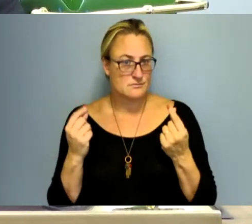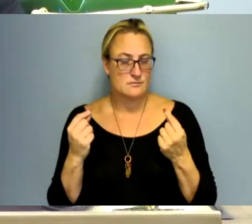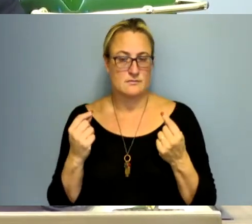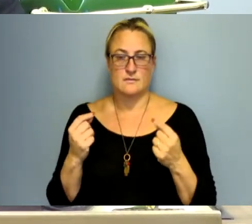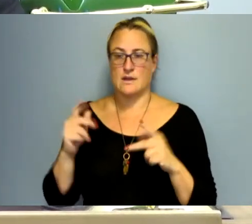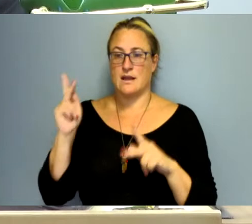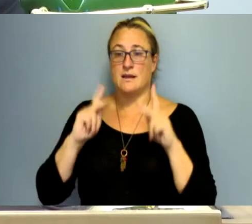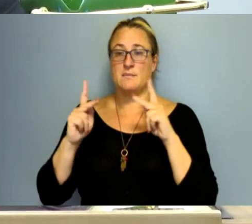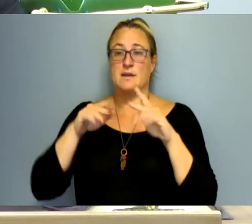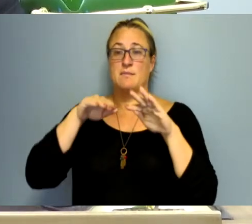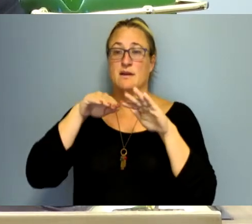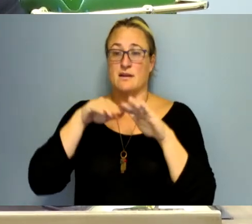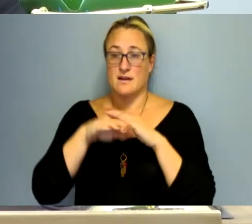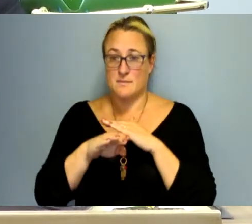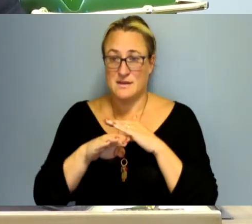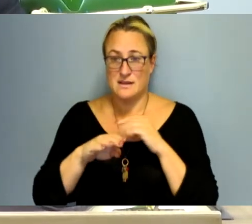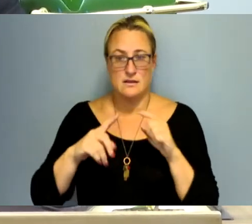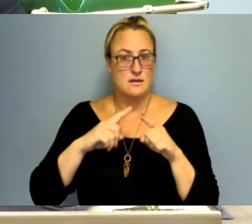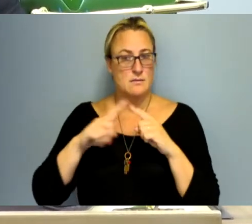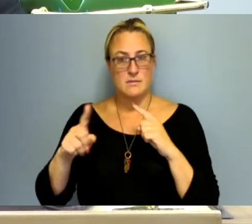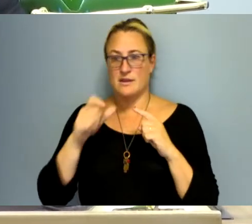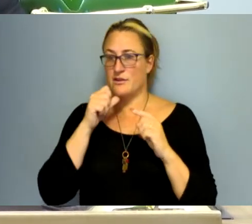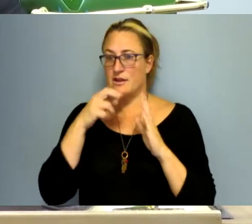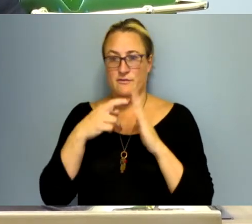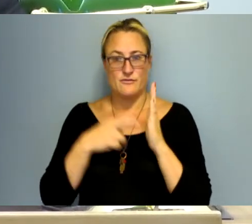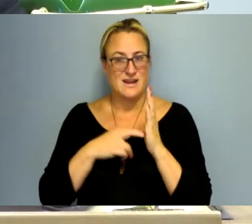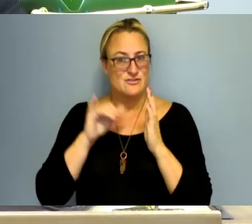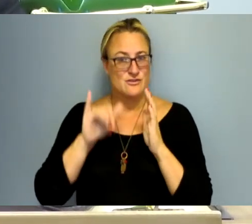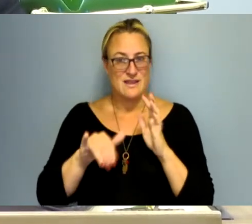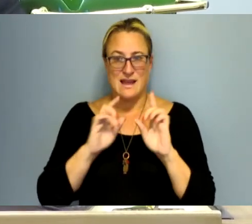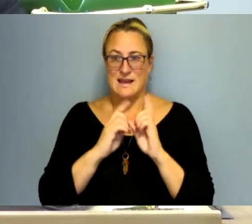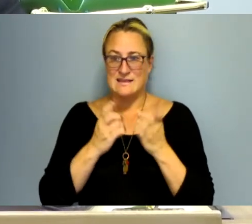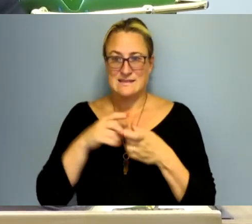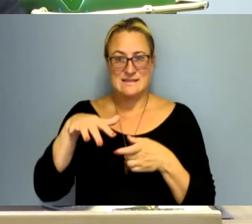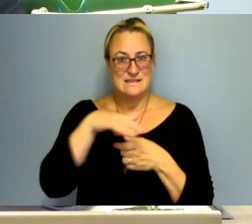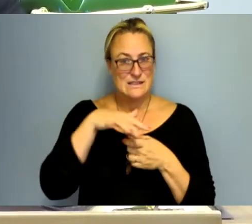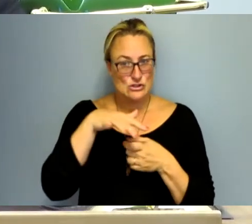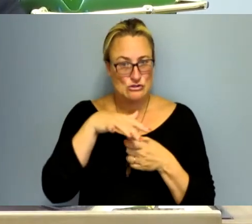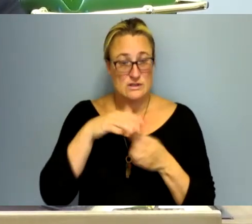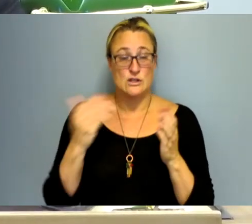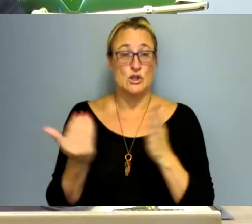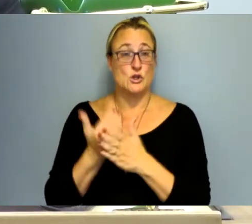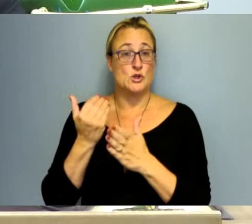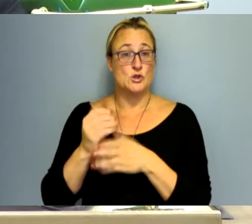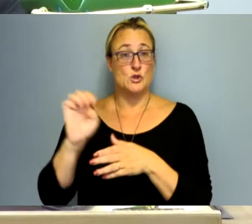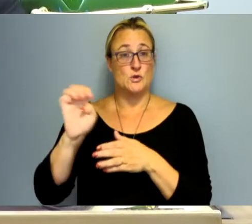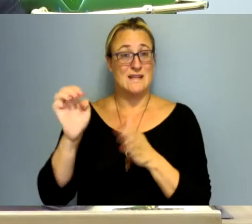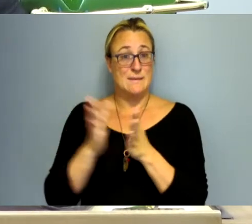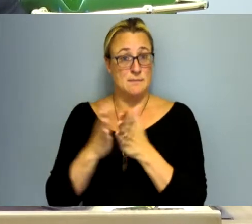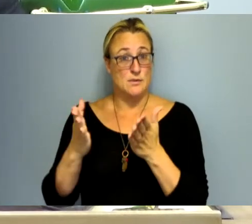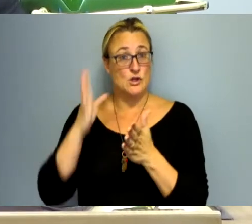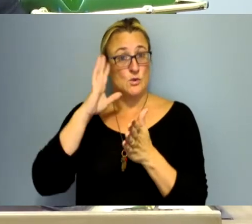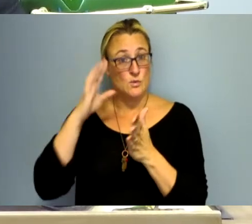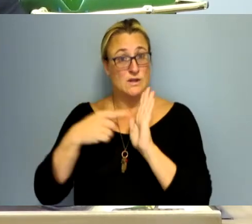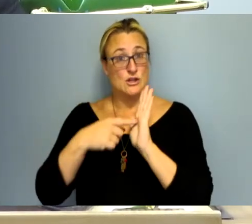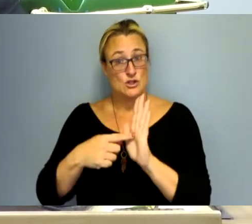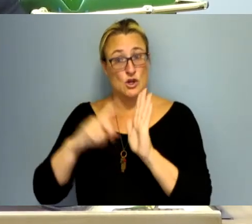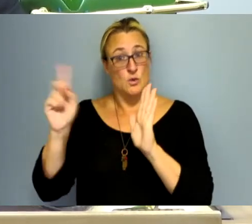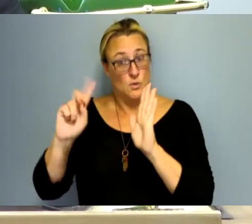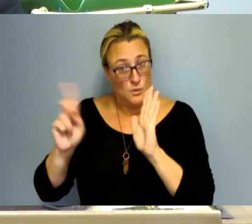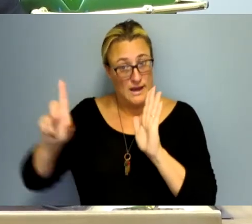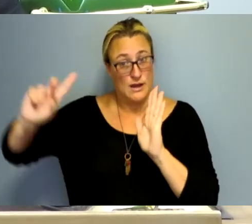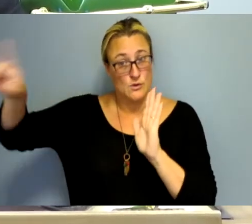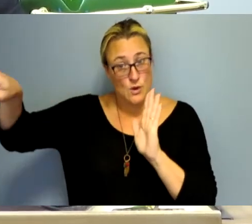and not being registered to vote in that district. These new e-poll books will actually tell that